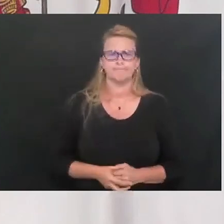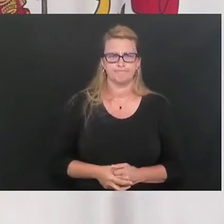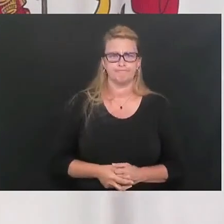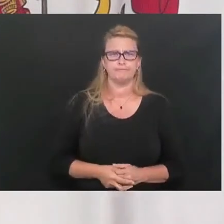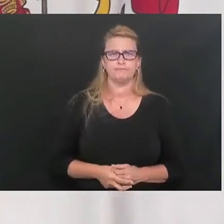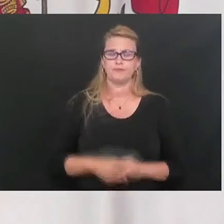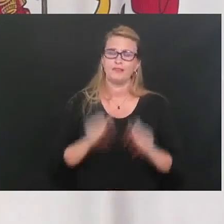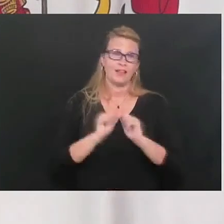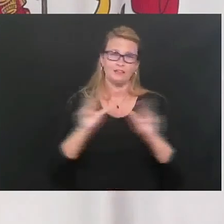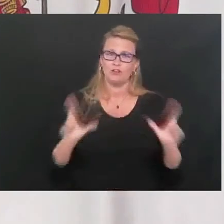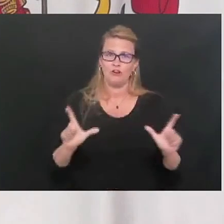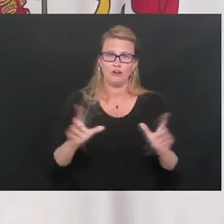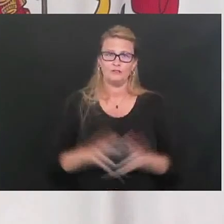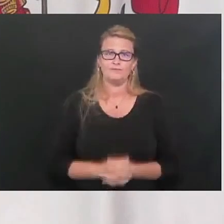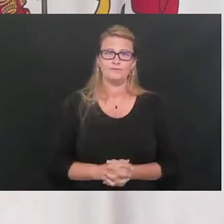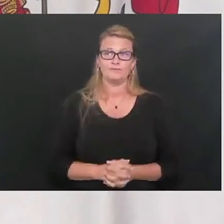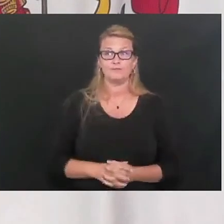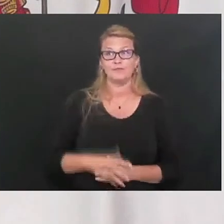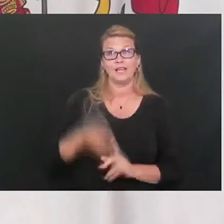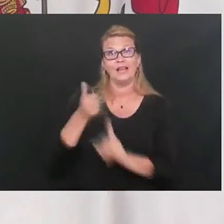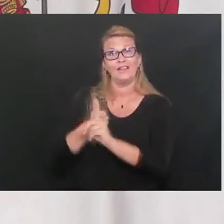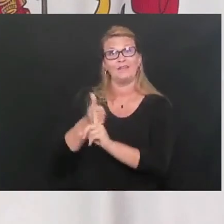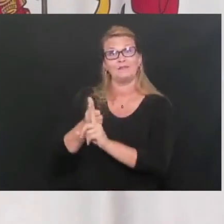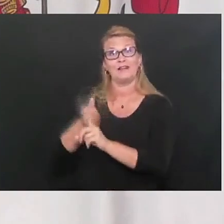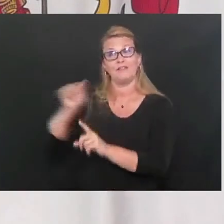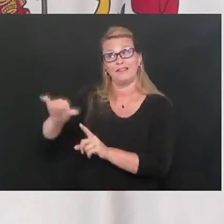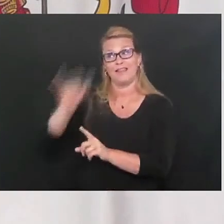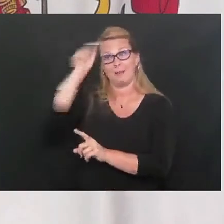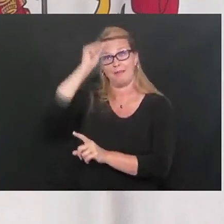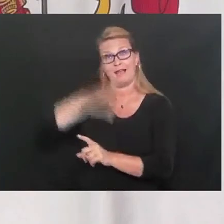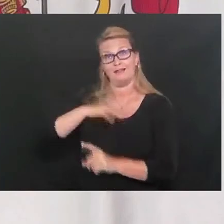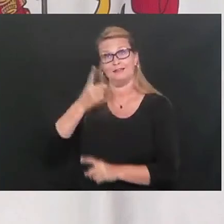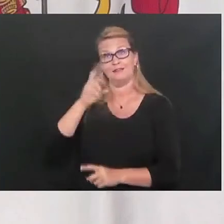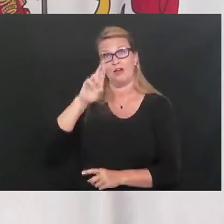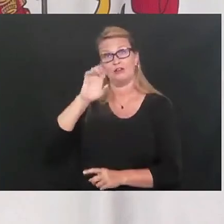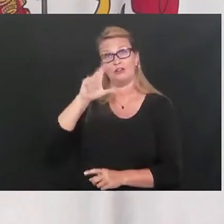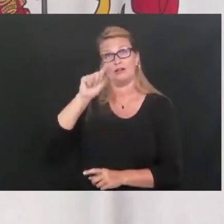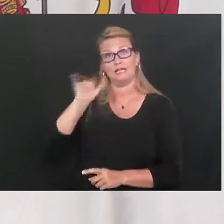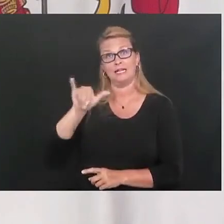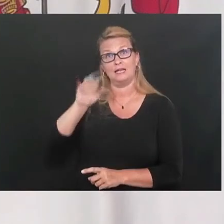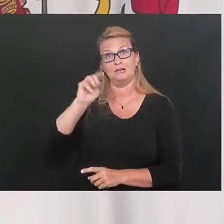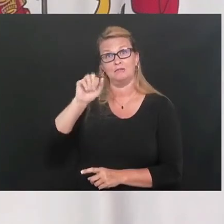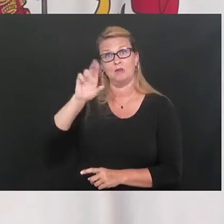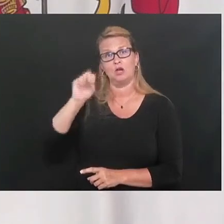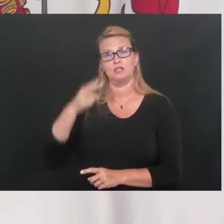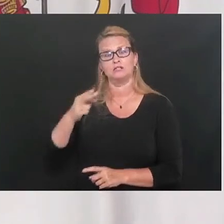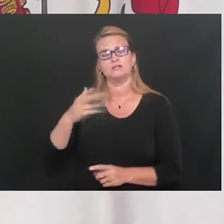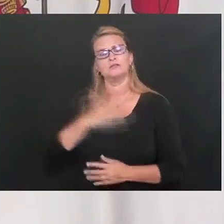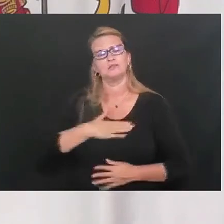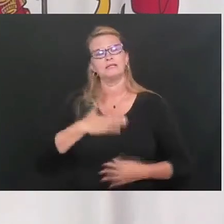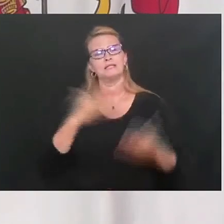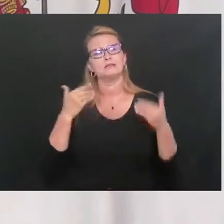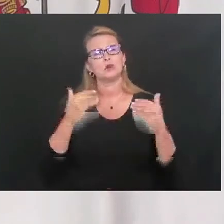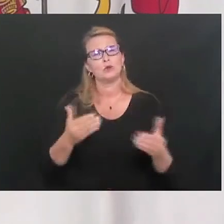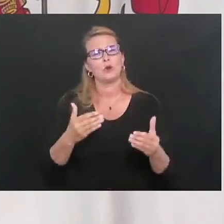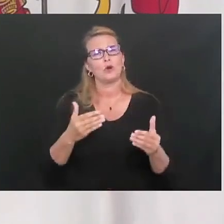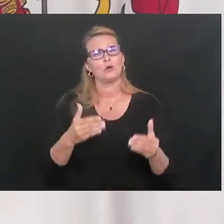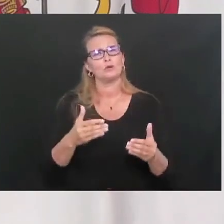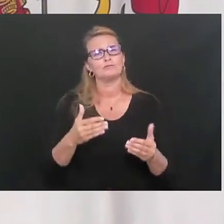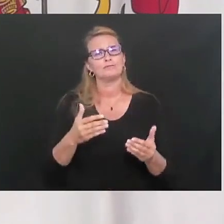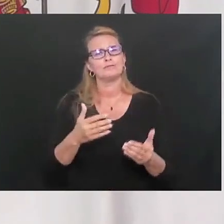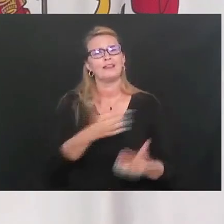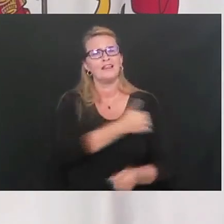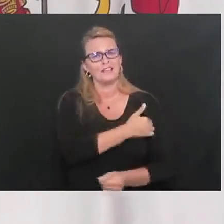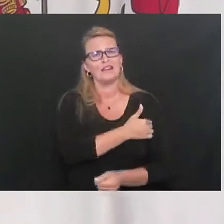That's all there is to it. A man that's sitting right there every day telling you got to go get vaccinated. And if